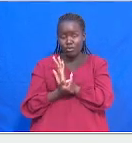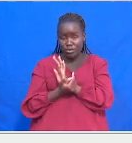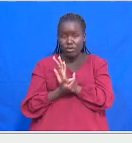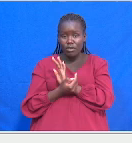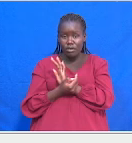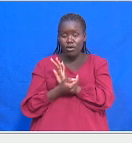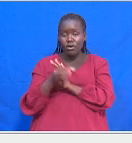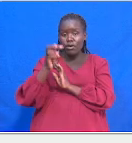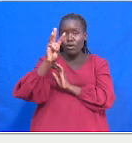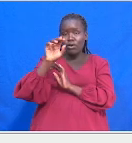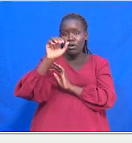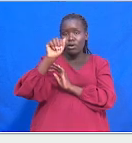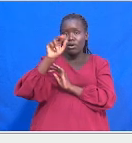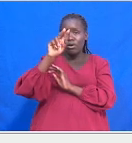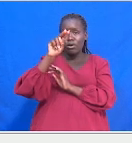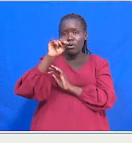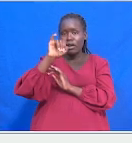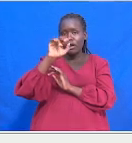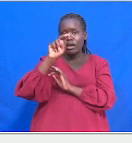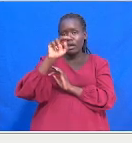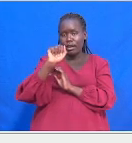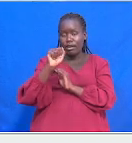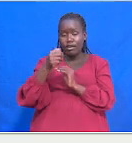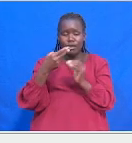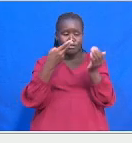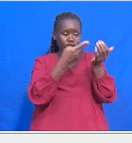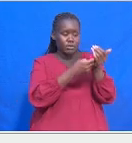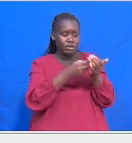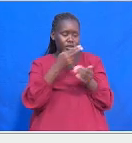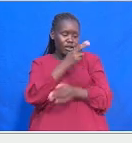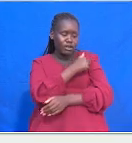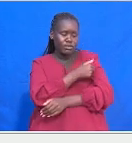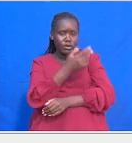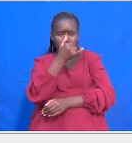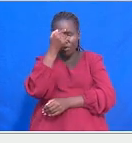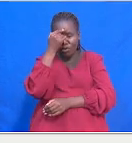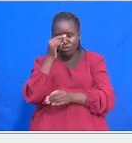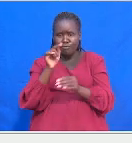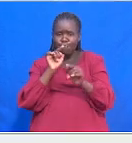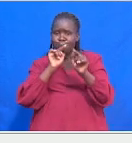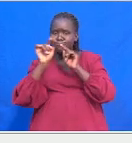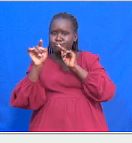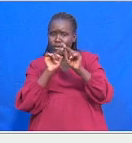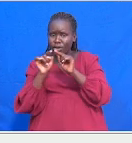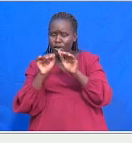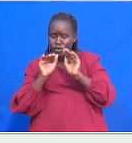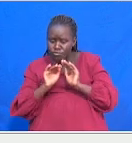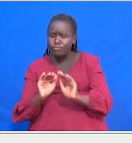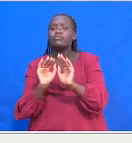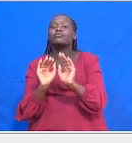the Honorable Wainaina is admitted in hospital because of threats, coercion. He's being